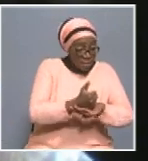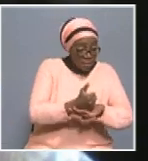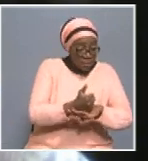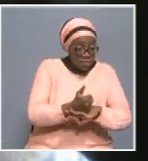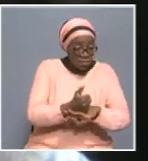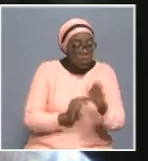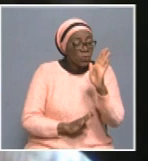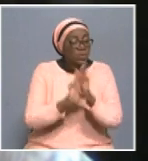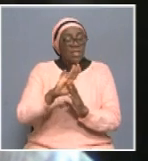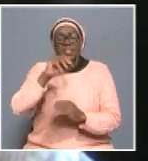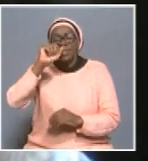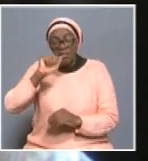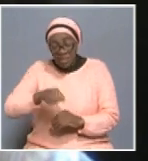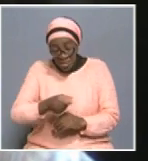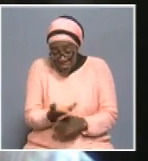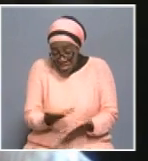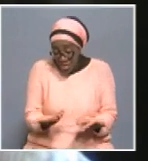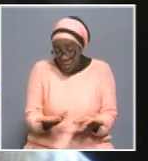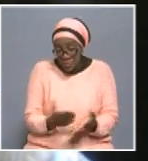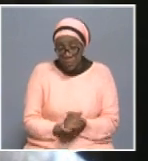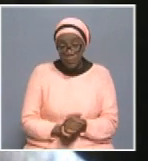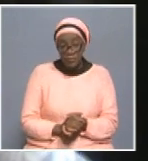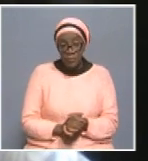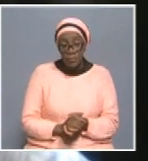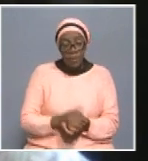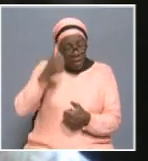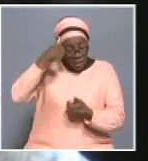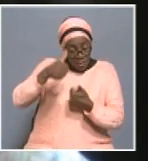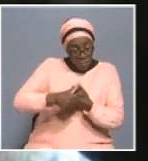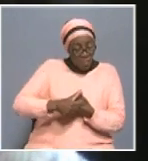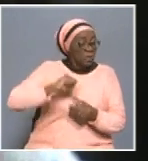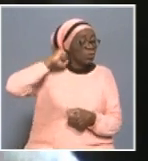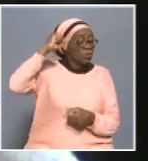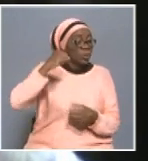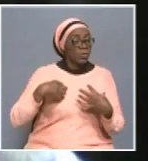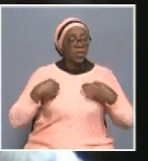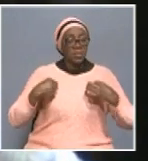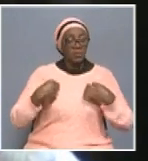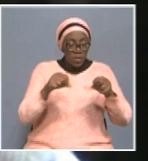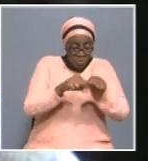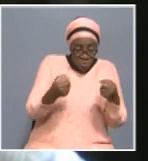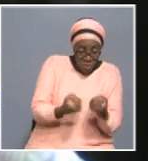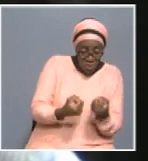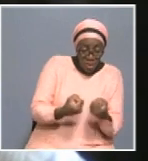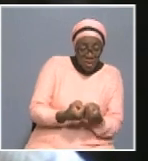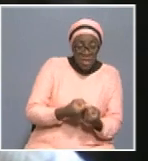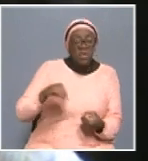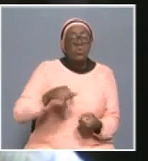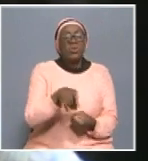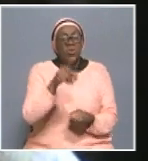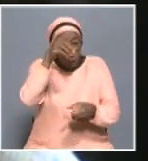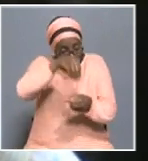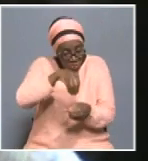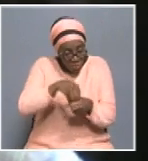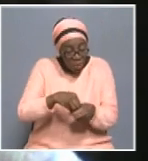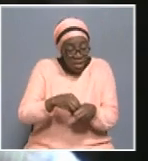party, like many other political organizations in this country, are voluntary organizations which you join if you want to associate with them.